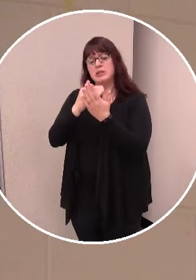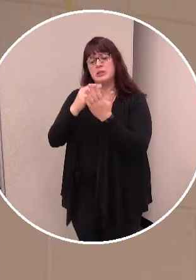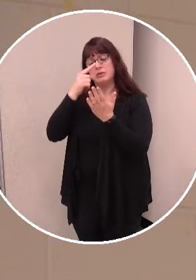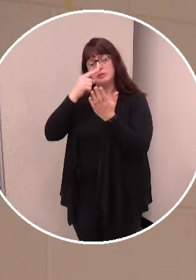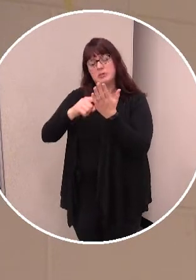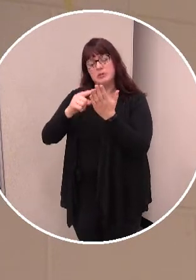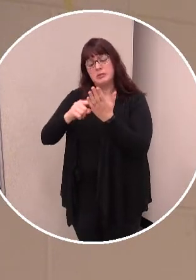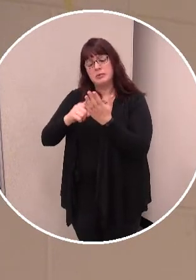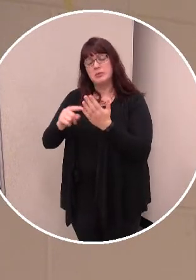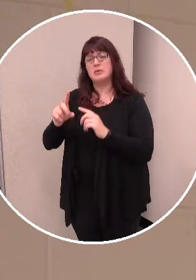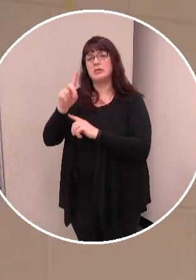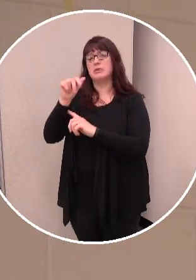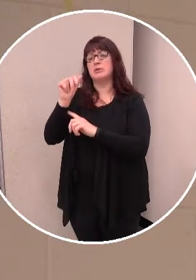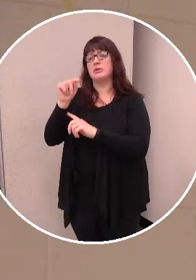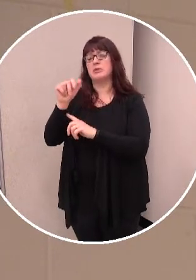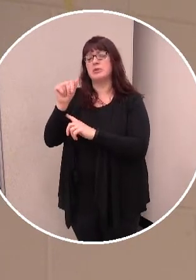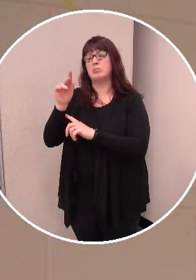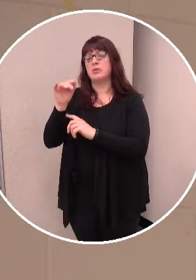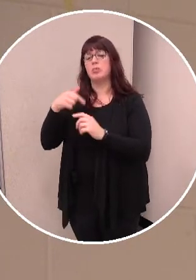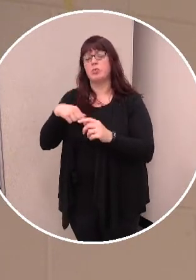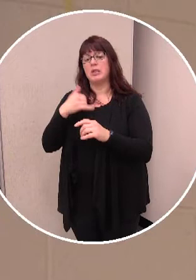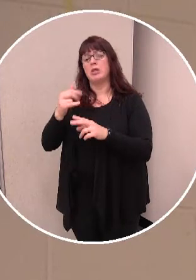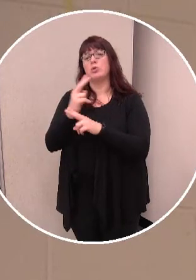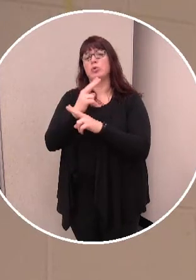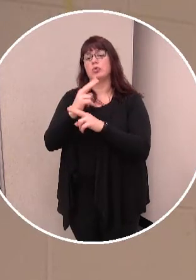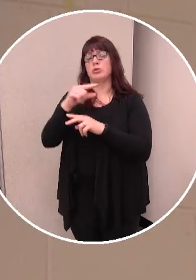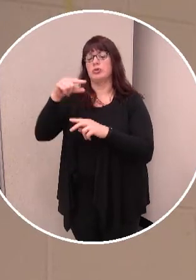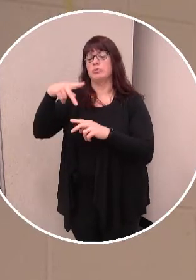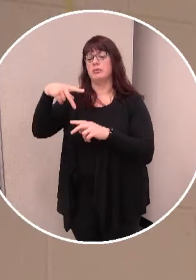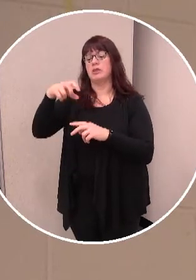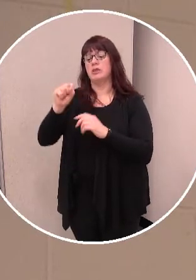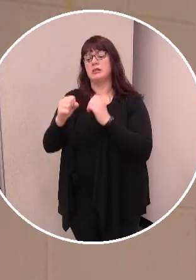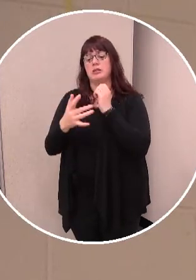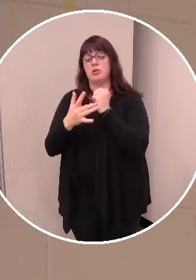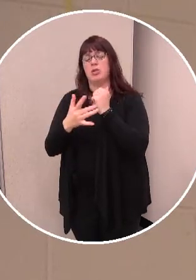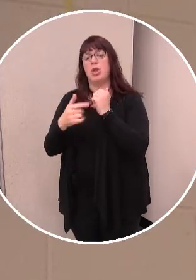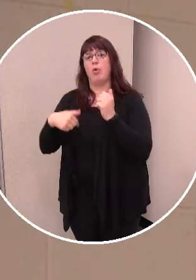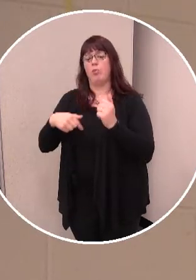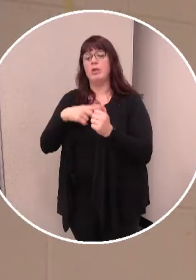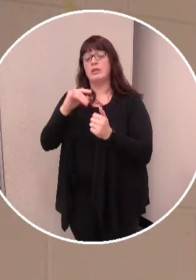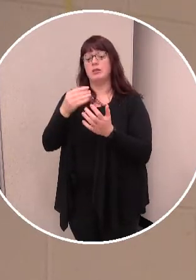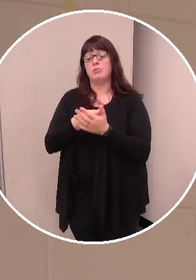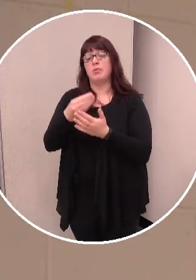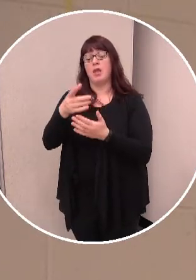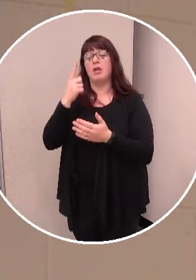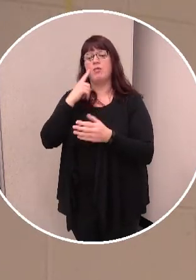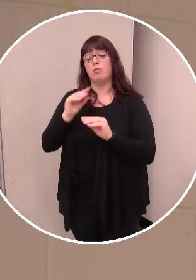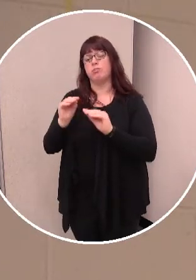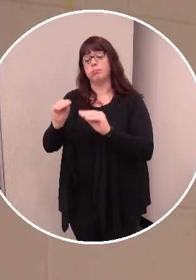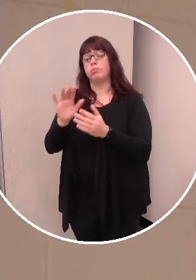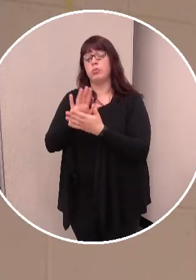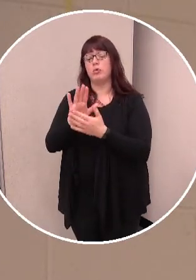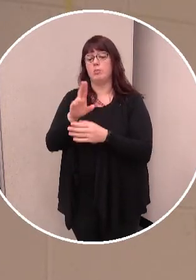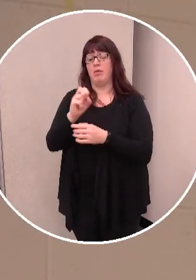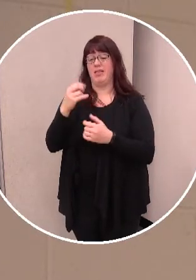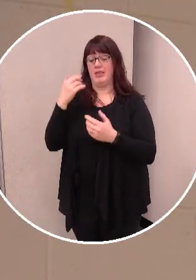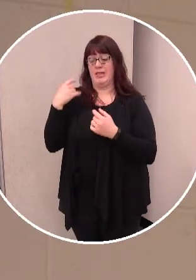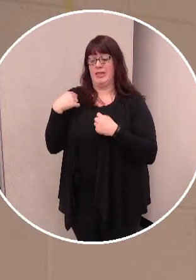using GPS technology now. We purchased that for the fleet for this school year,